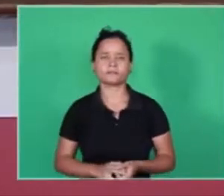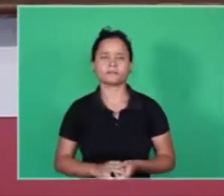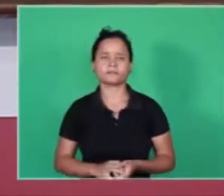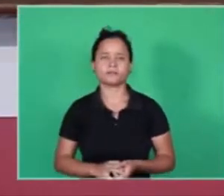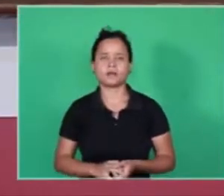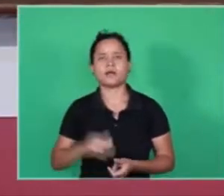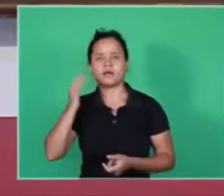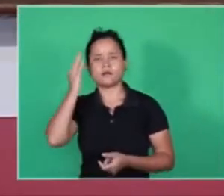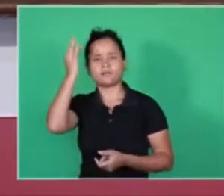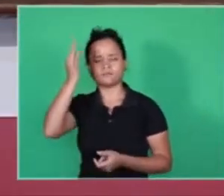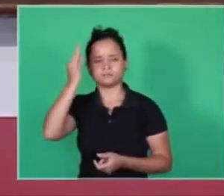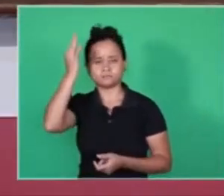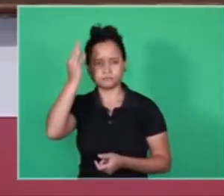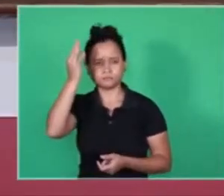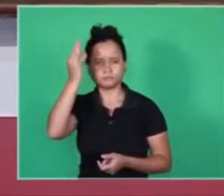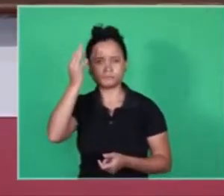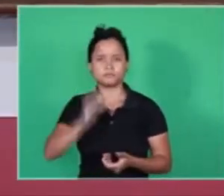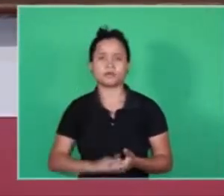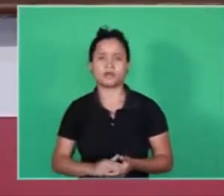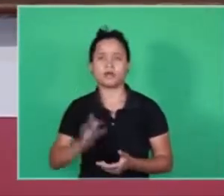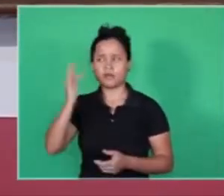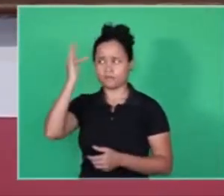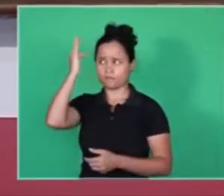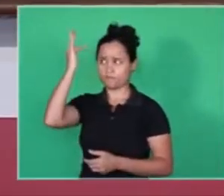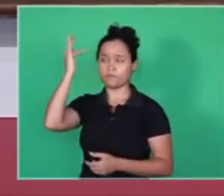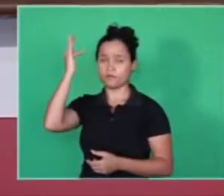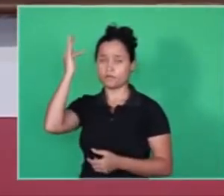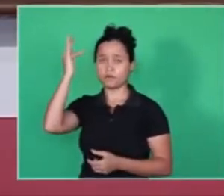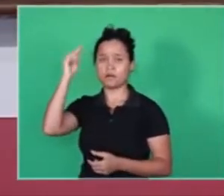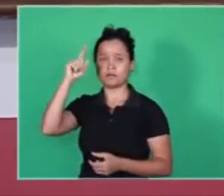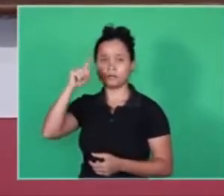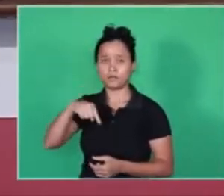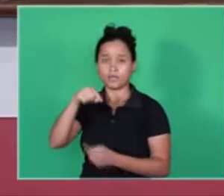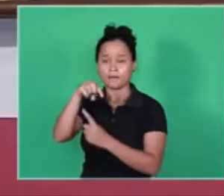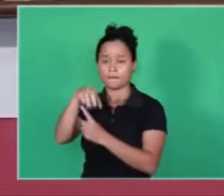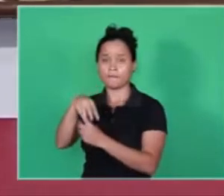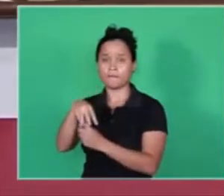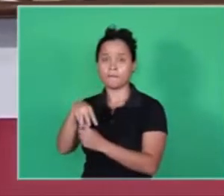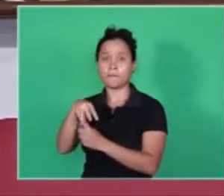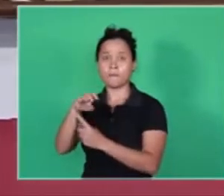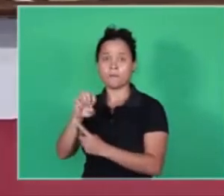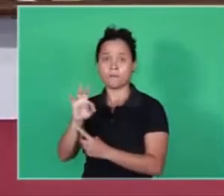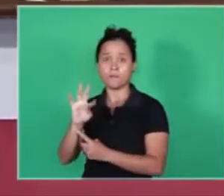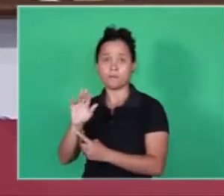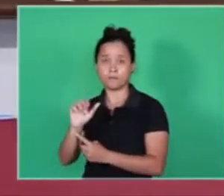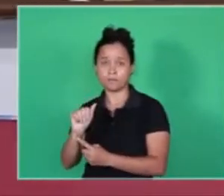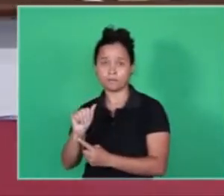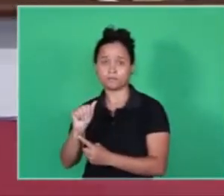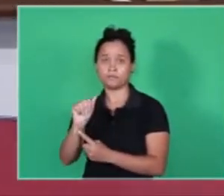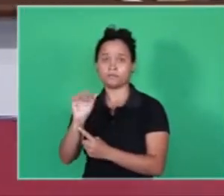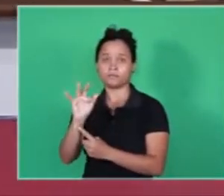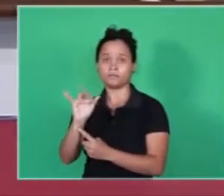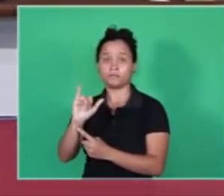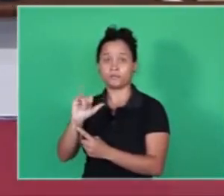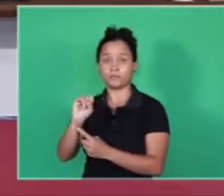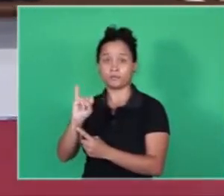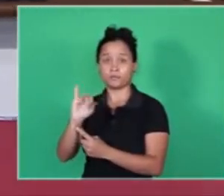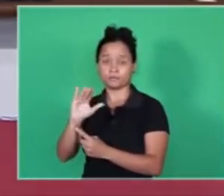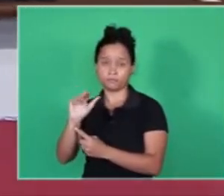the basis of philosophy is metaphysics. So let's look at an example.